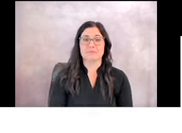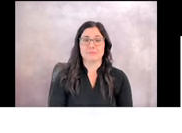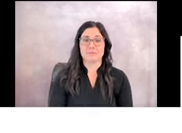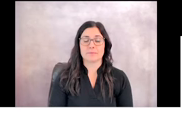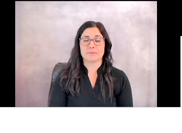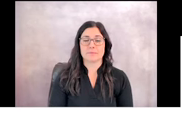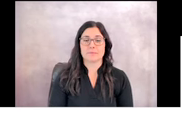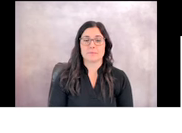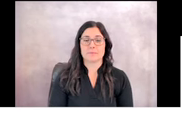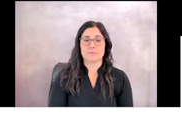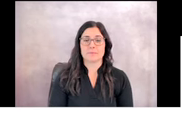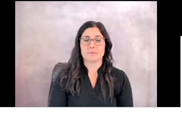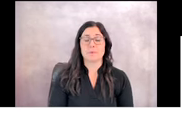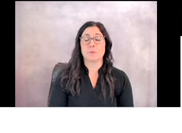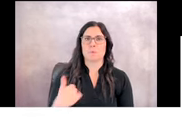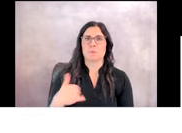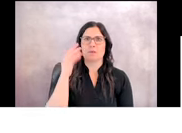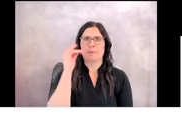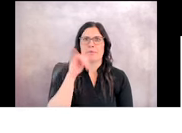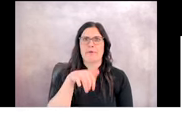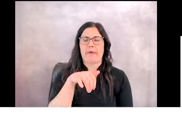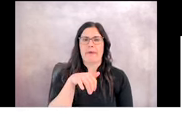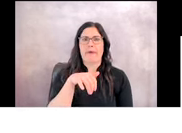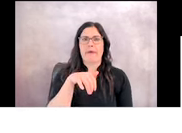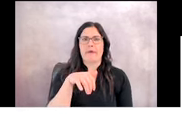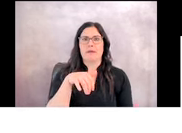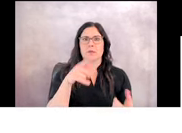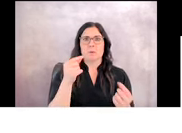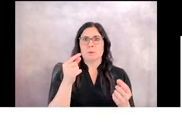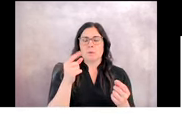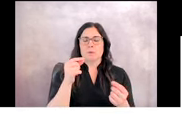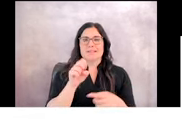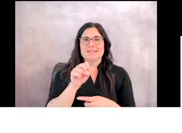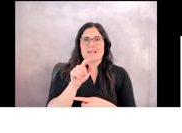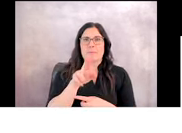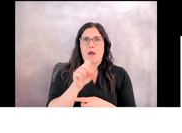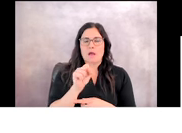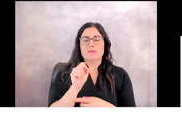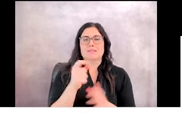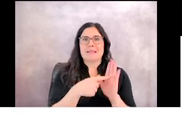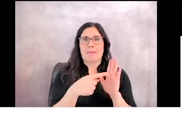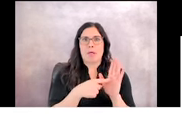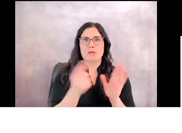Oh, maybe we need to be thinking about that, putting together a collection of exemplary syllabi.